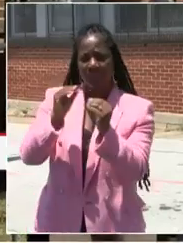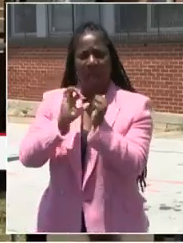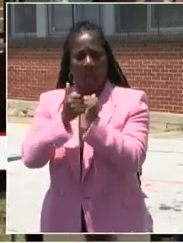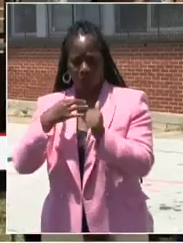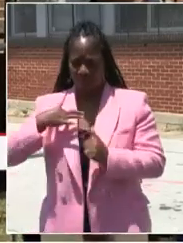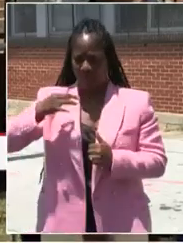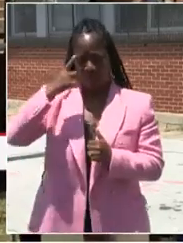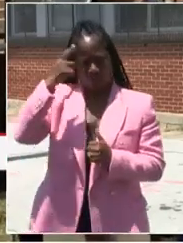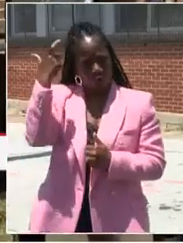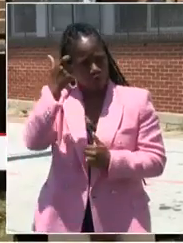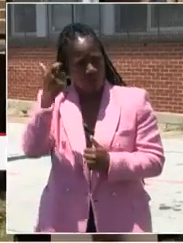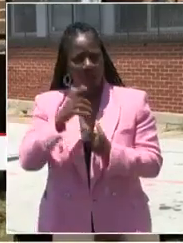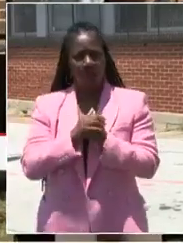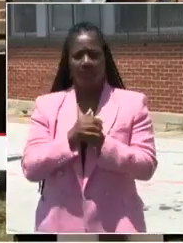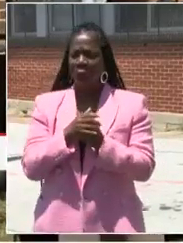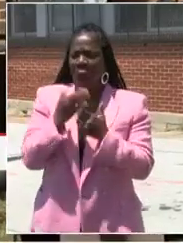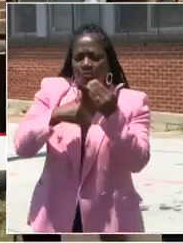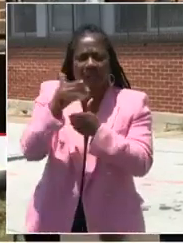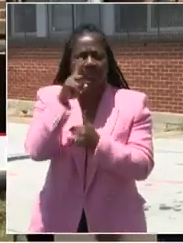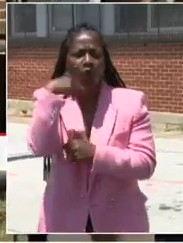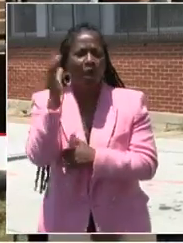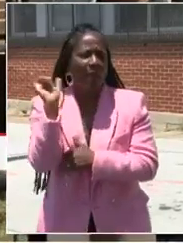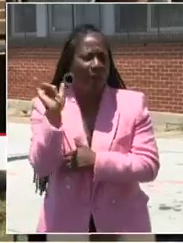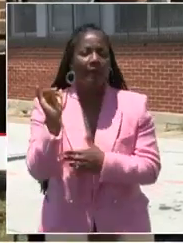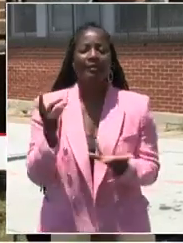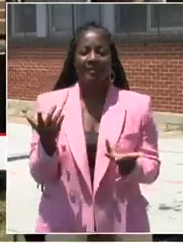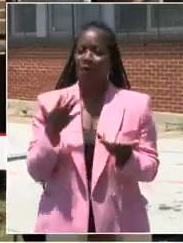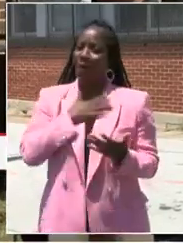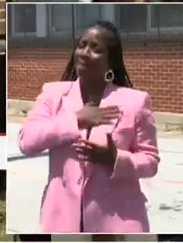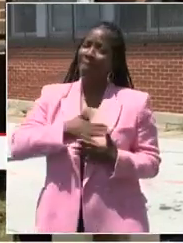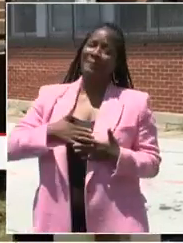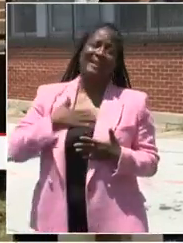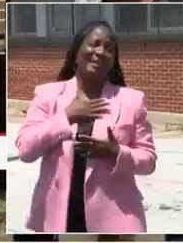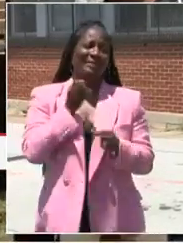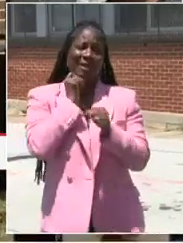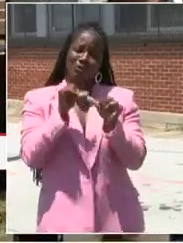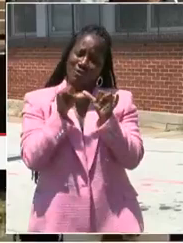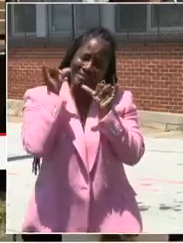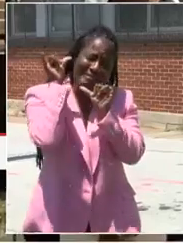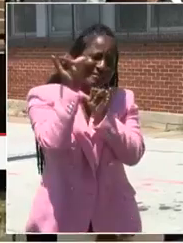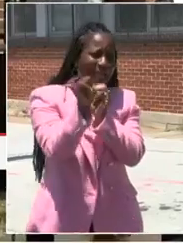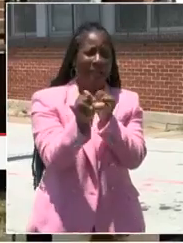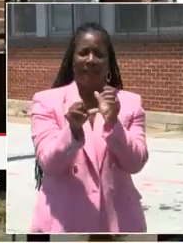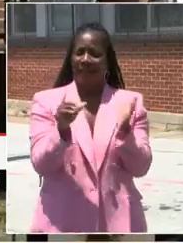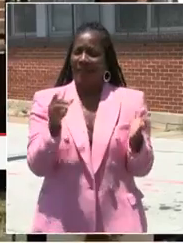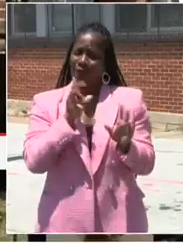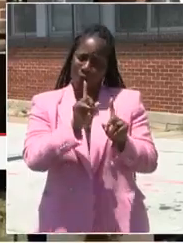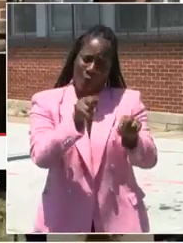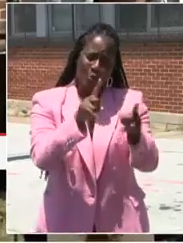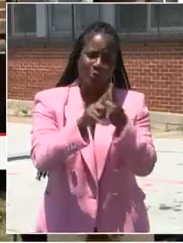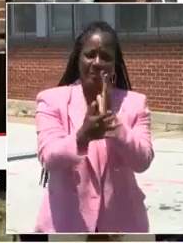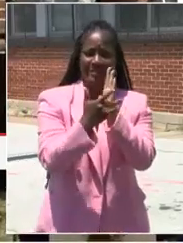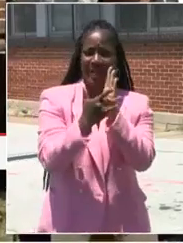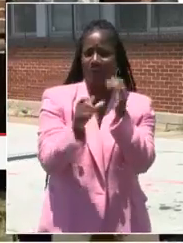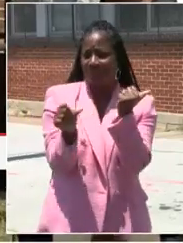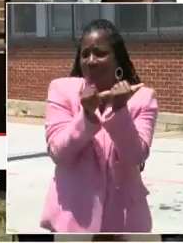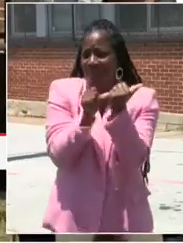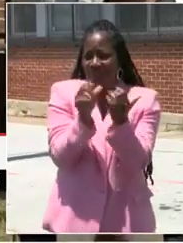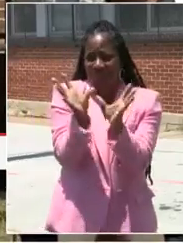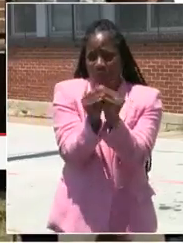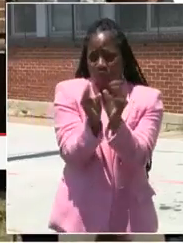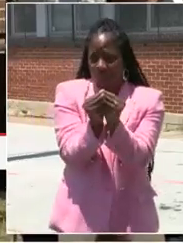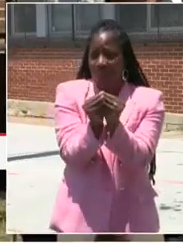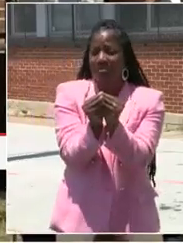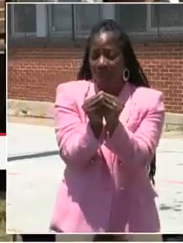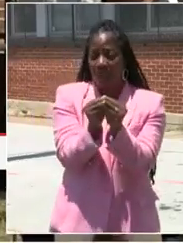apply for grants and what the process looks like. So hang in there with Progressive Life, attend the technical assistance sessions because